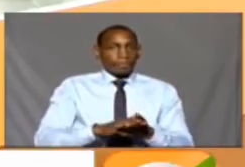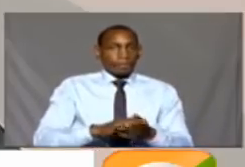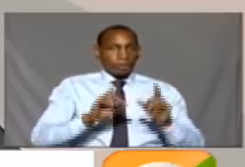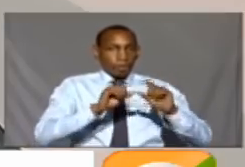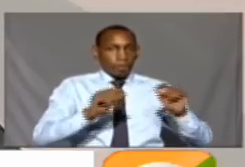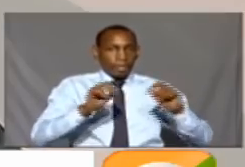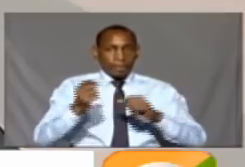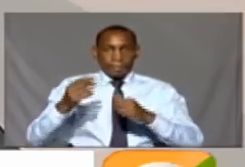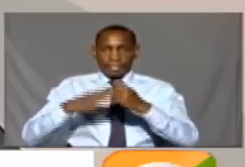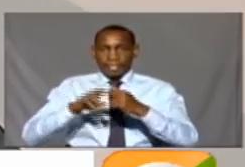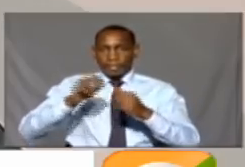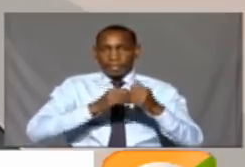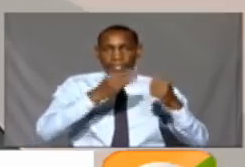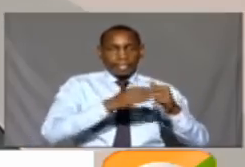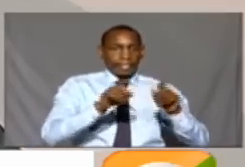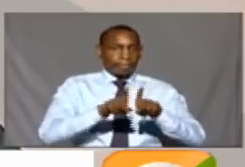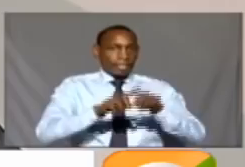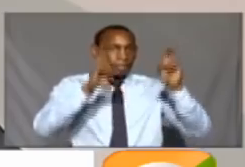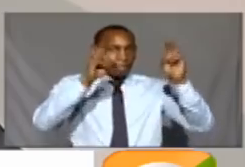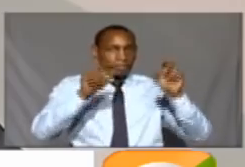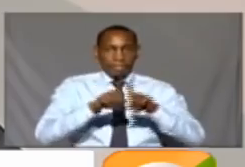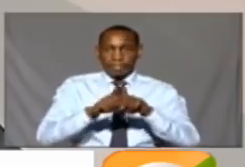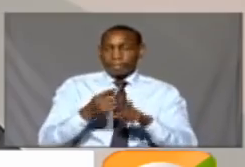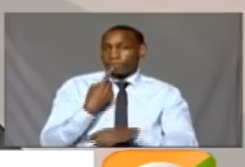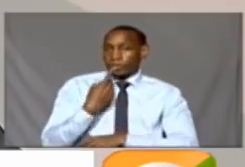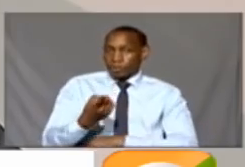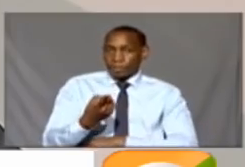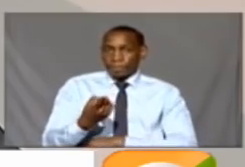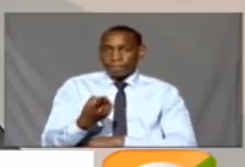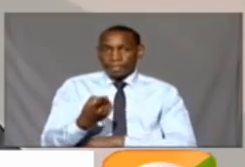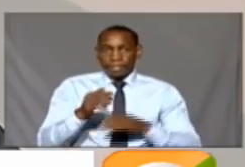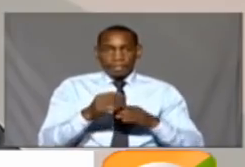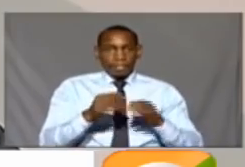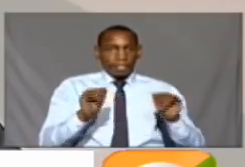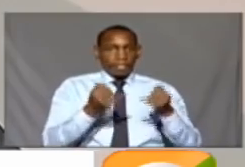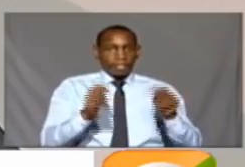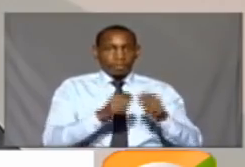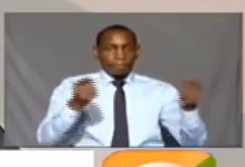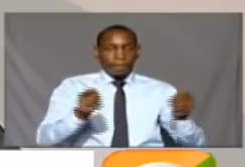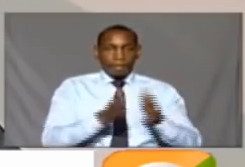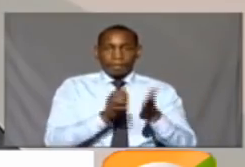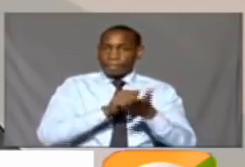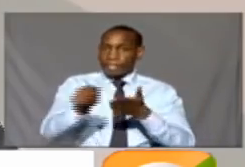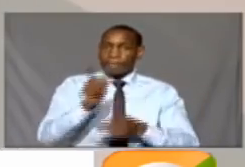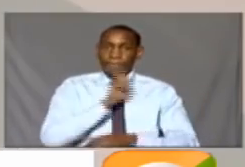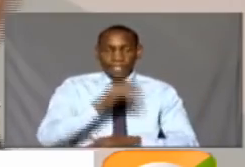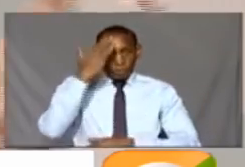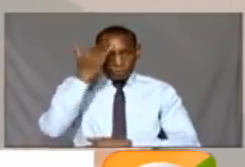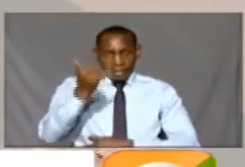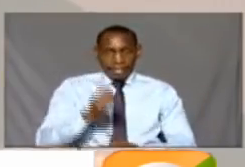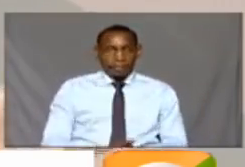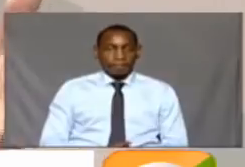September 2018 over the same matter, and they told this to a leading newspaper and they printed that. Why then was your name in